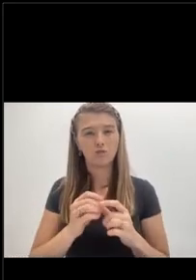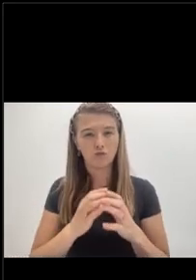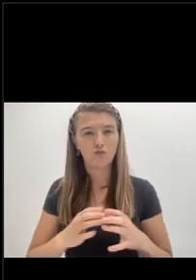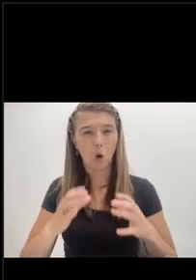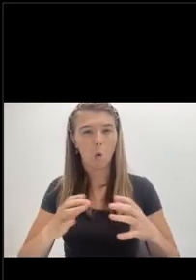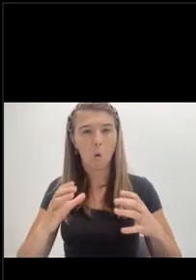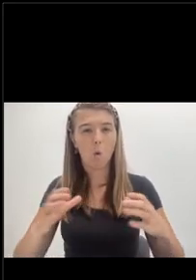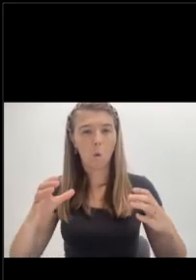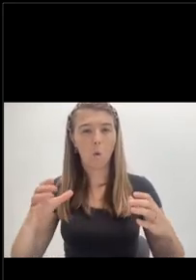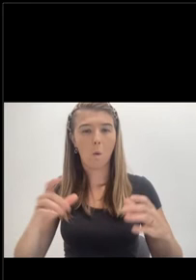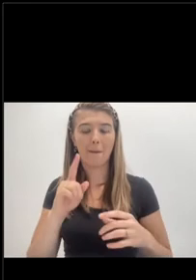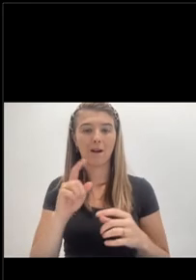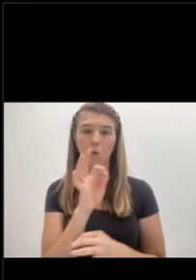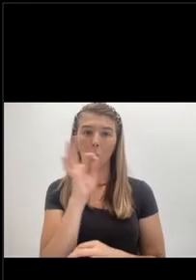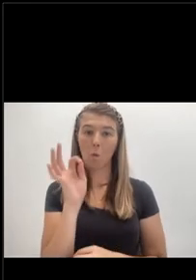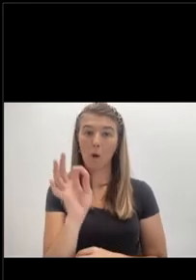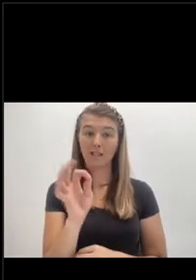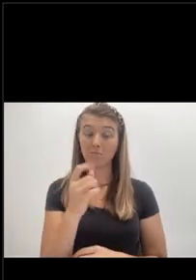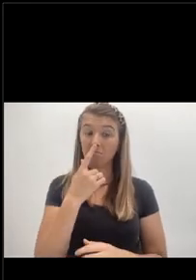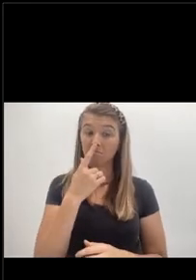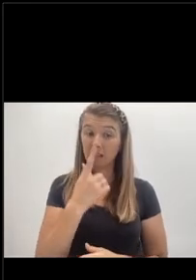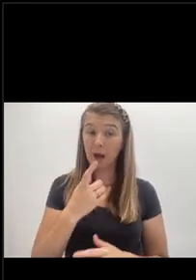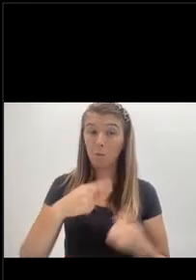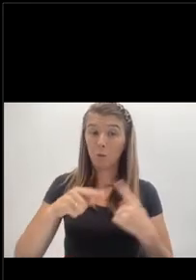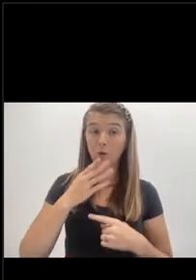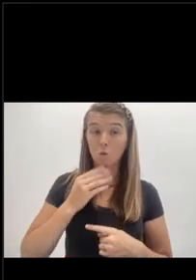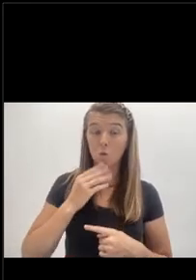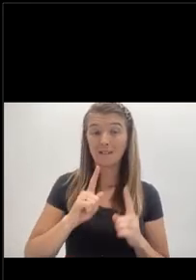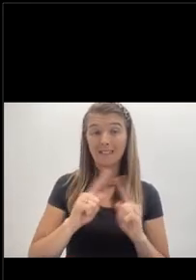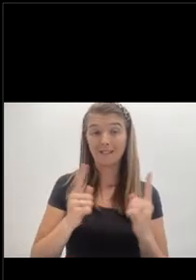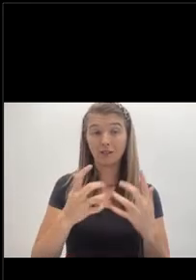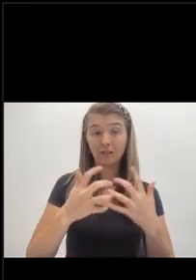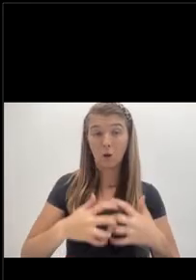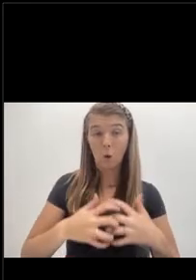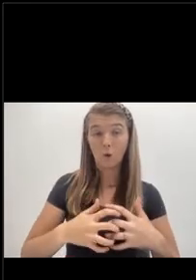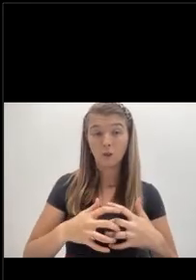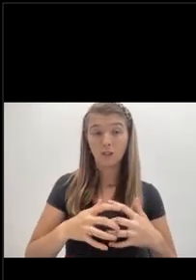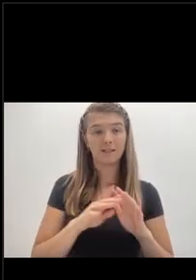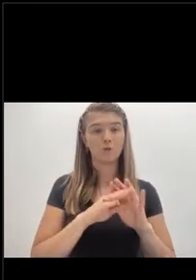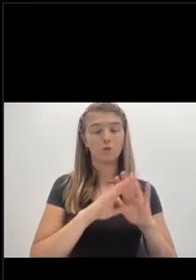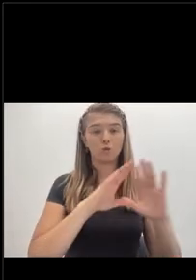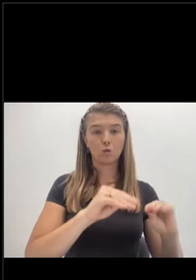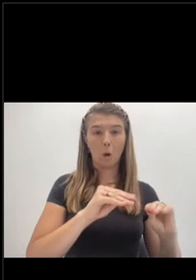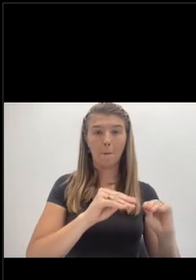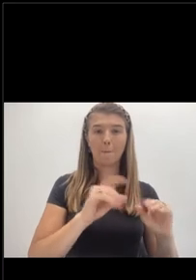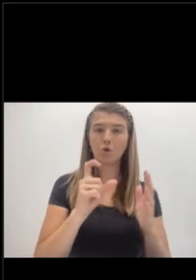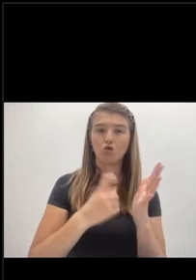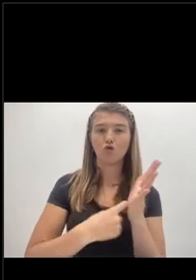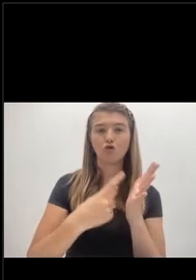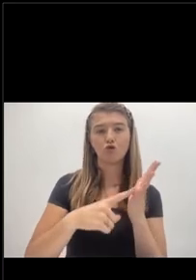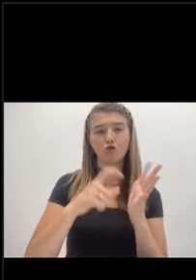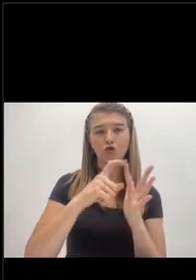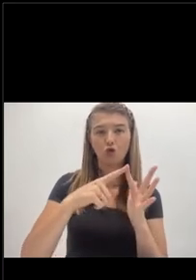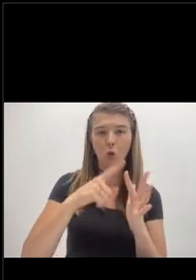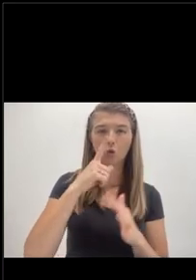we use some other technologies to not use crude oil anymore to make polymers and to stop